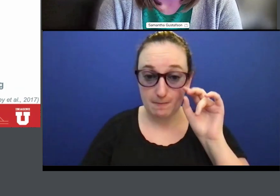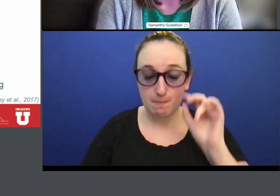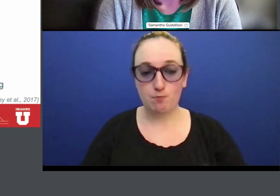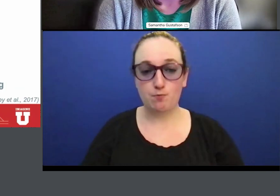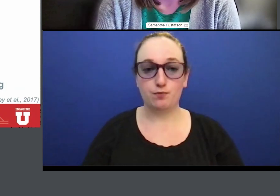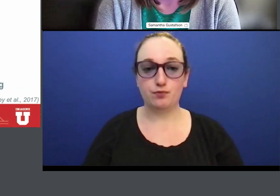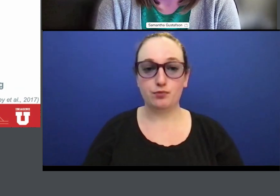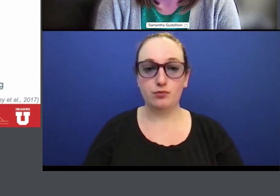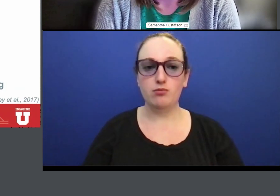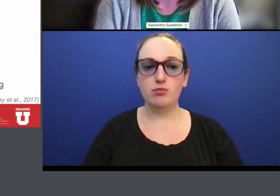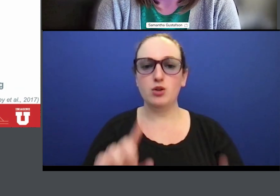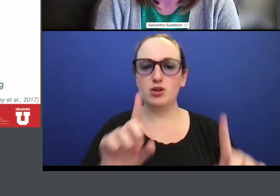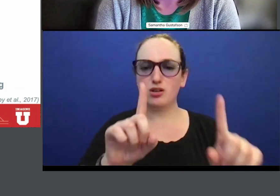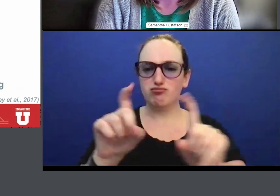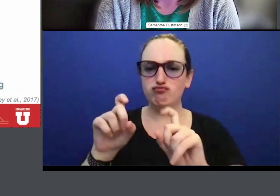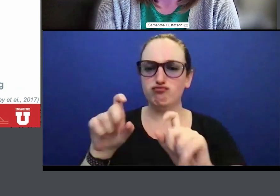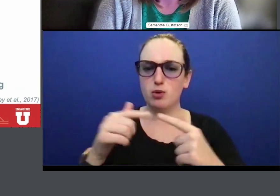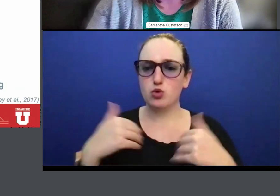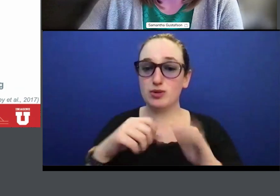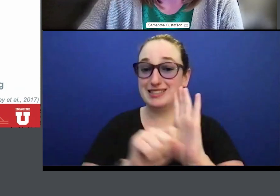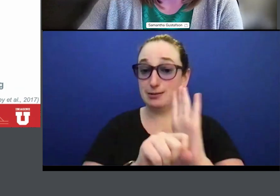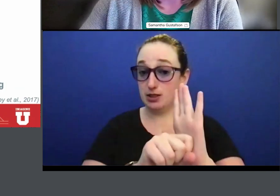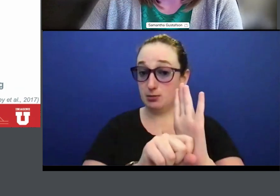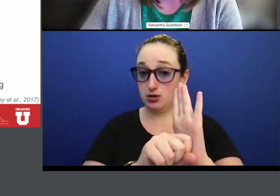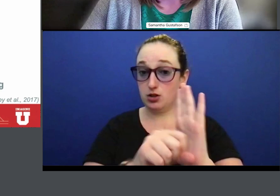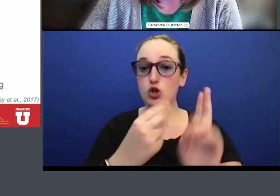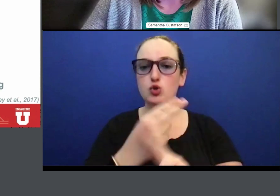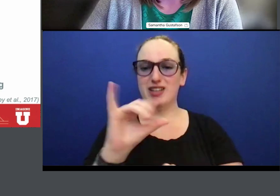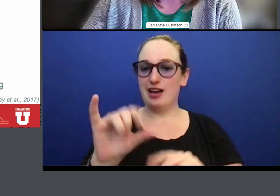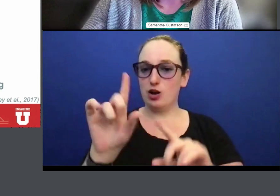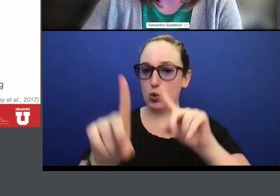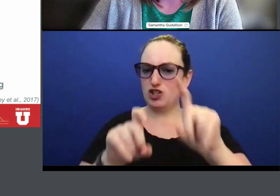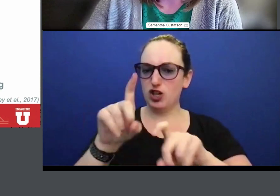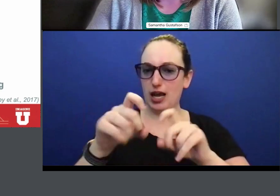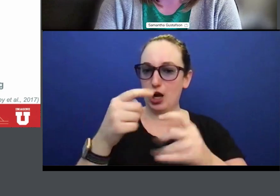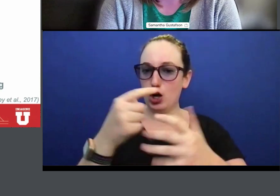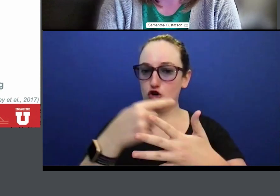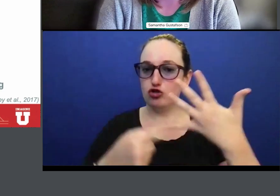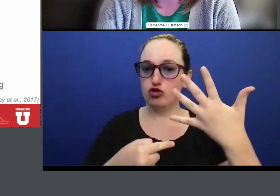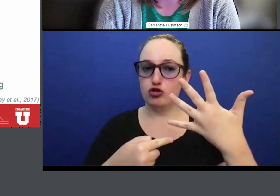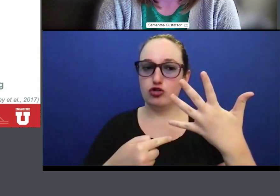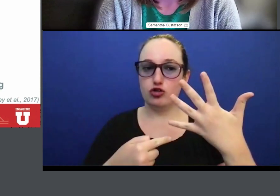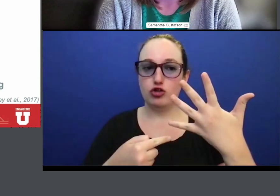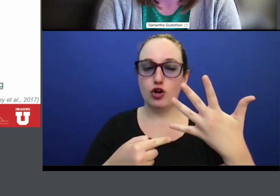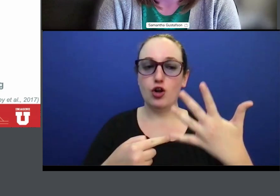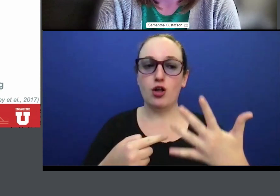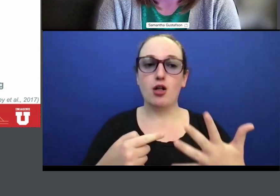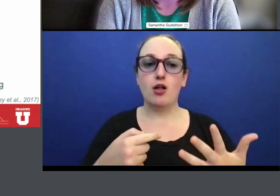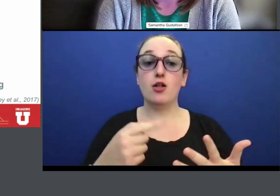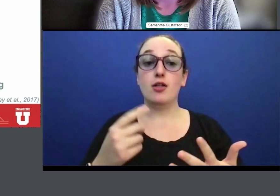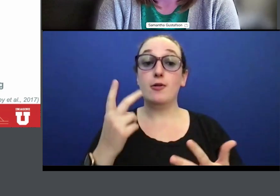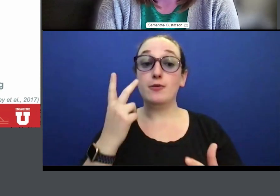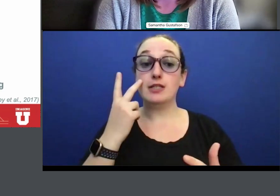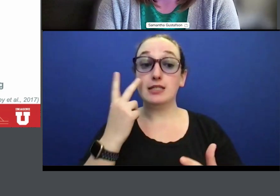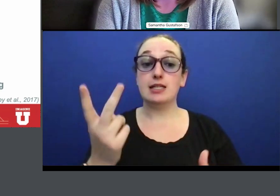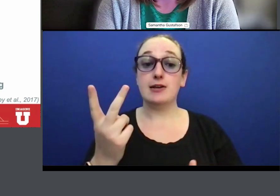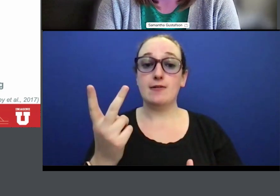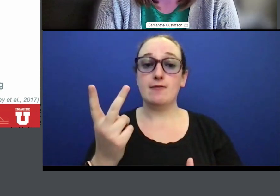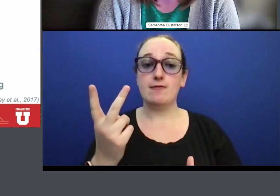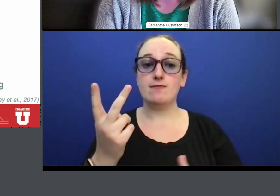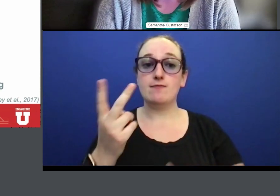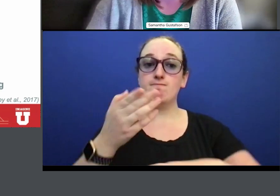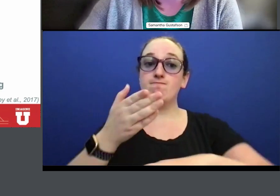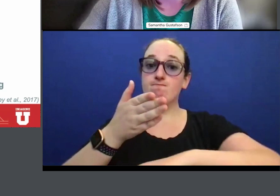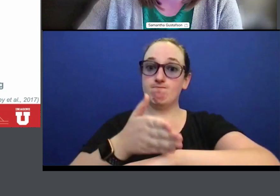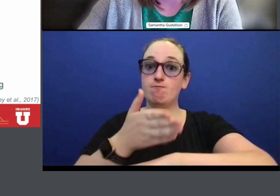When we ask them about their fatiguing symptoms using our 5 question scale here, we see an